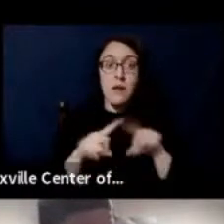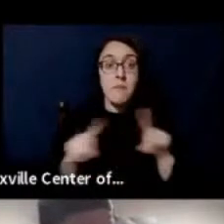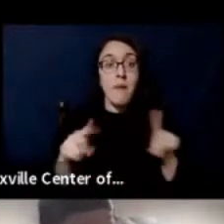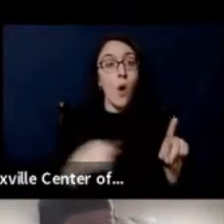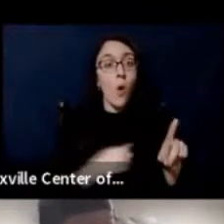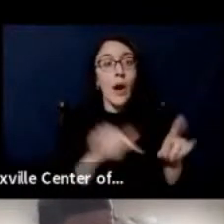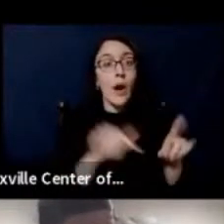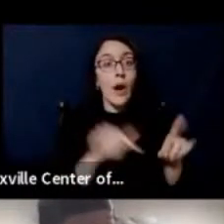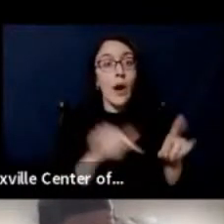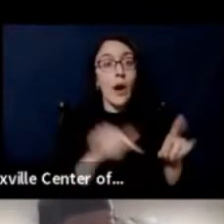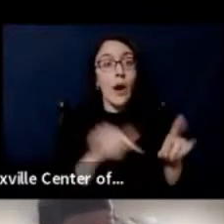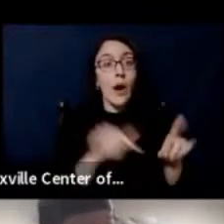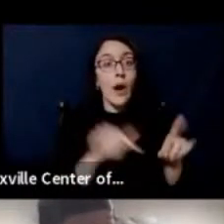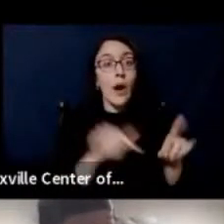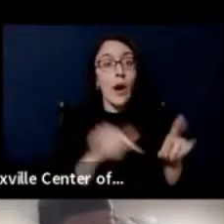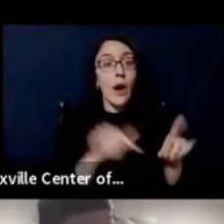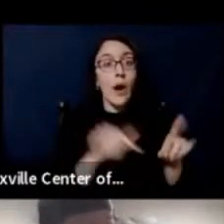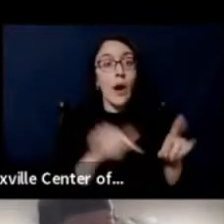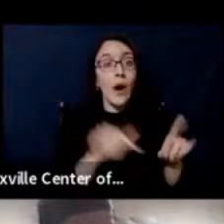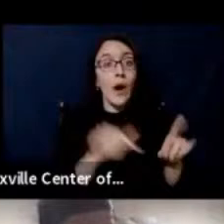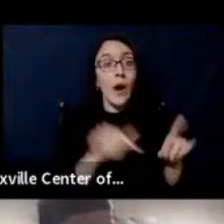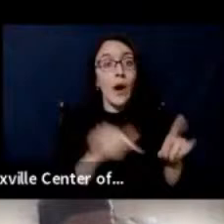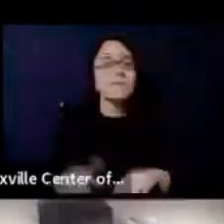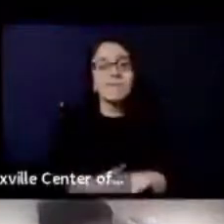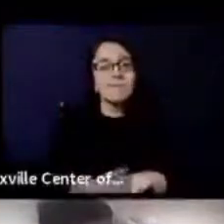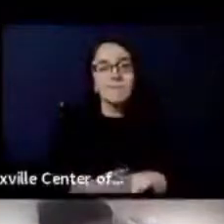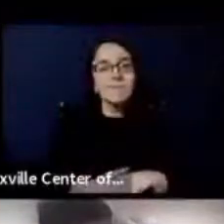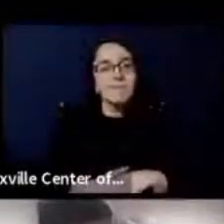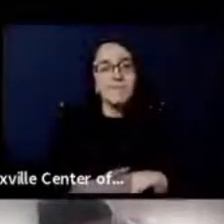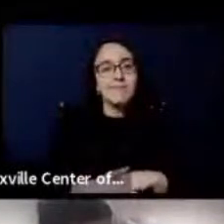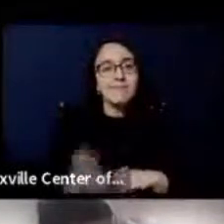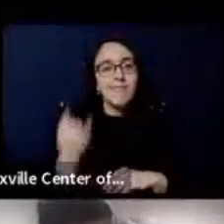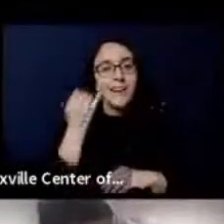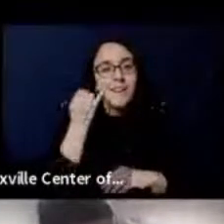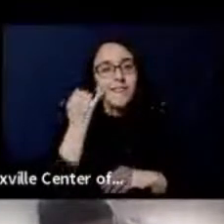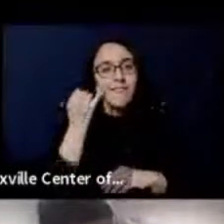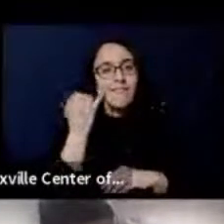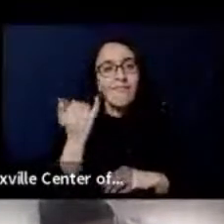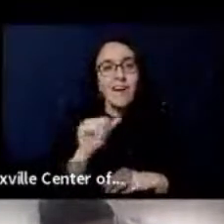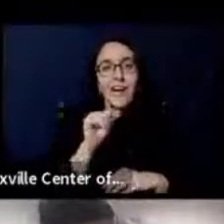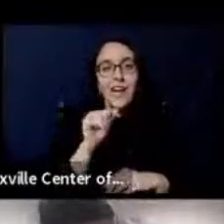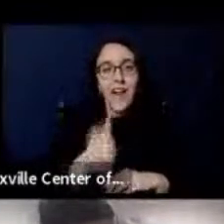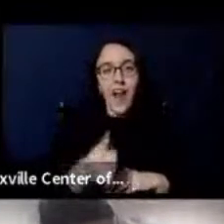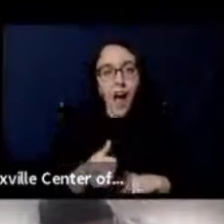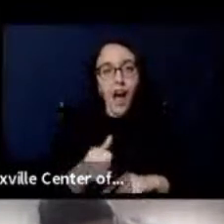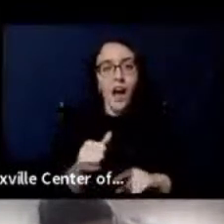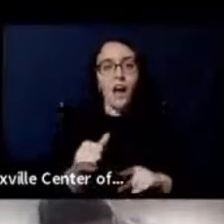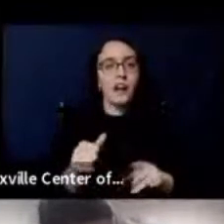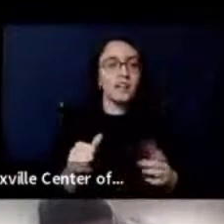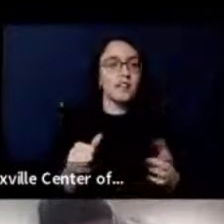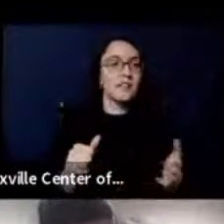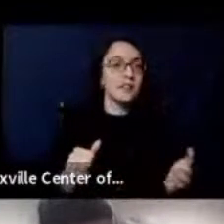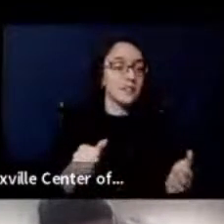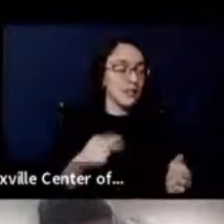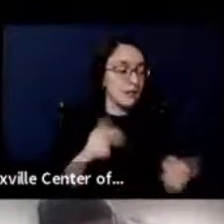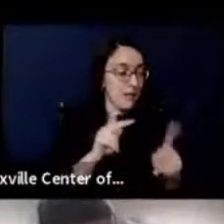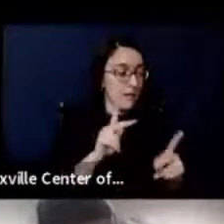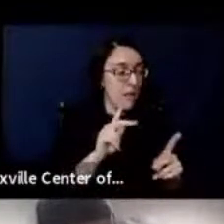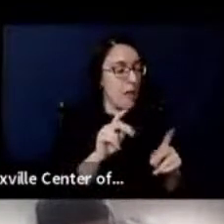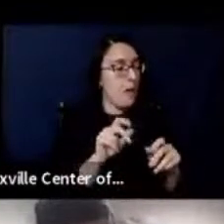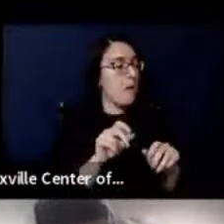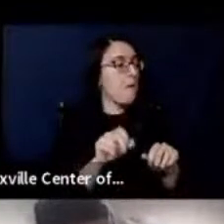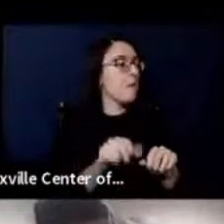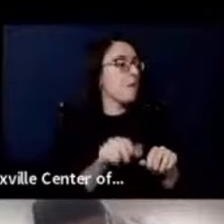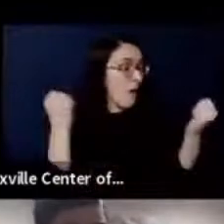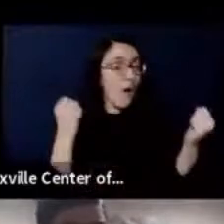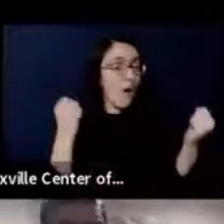measure and counting people. It's going to be, if it's not dramatically being broken, then it's probably